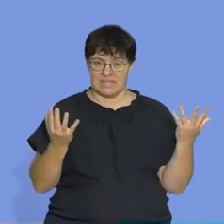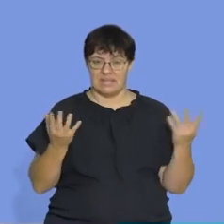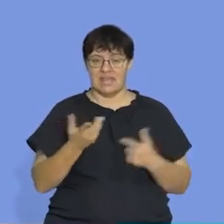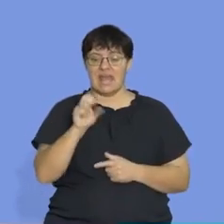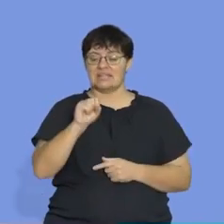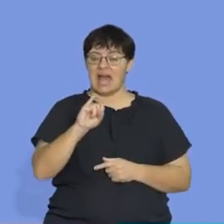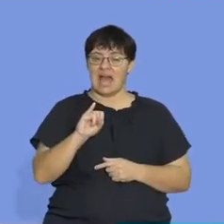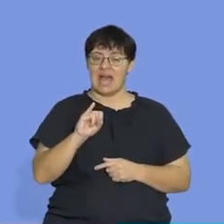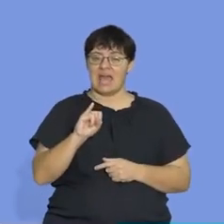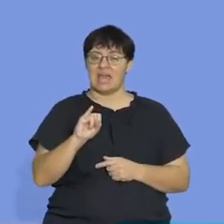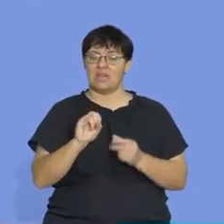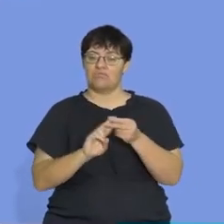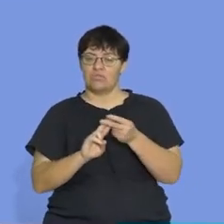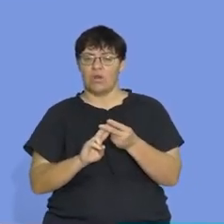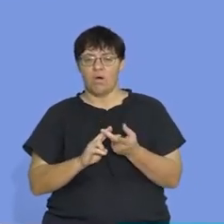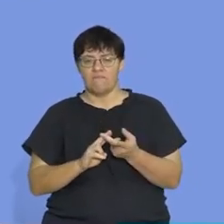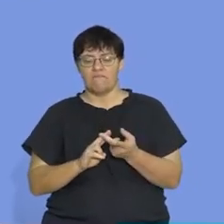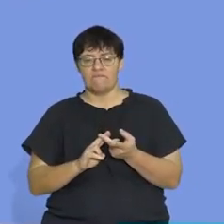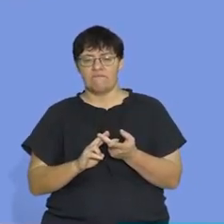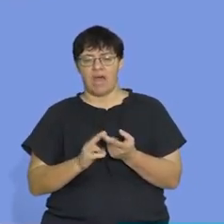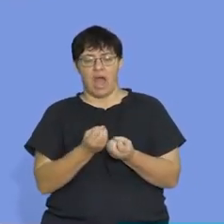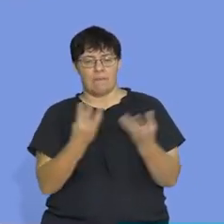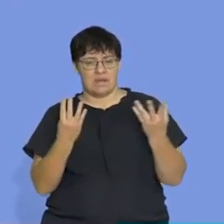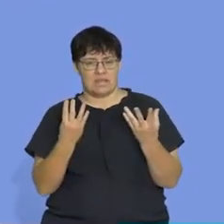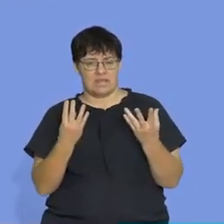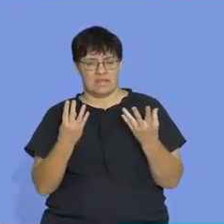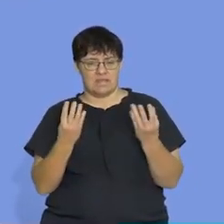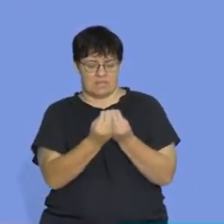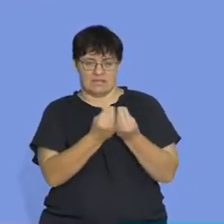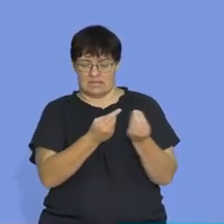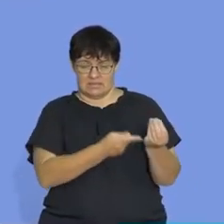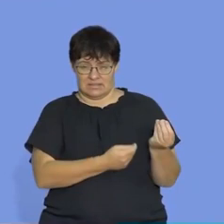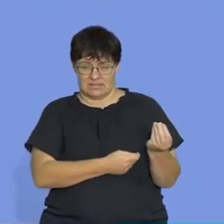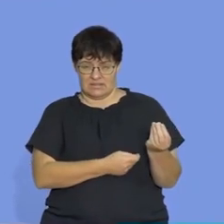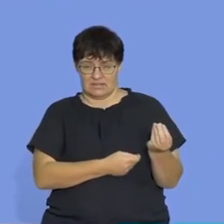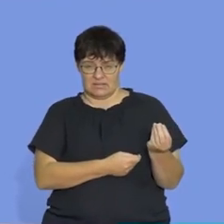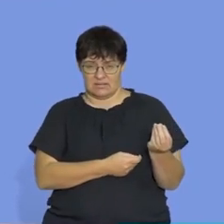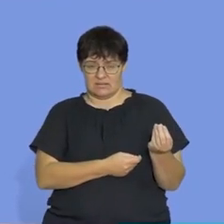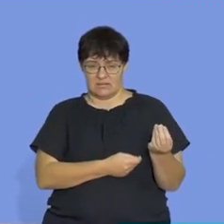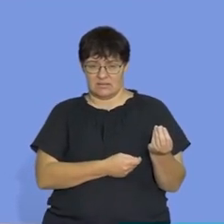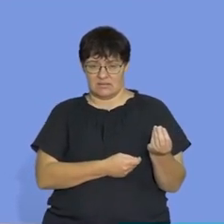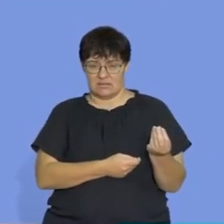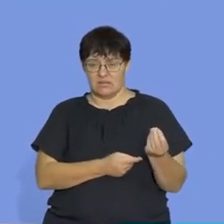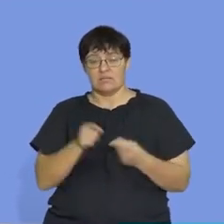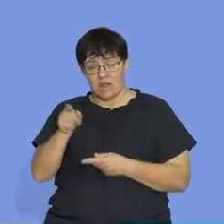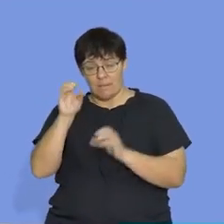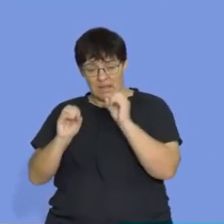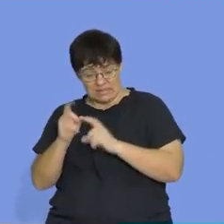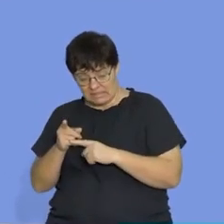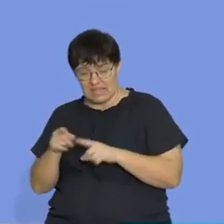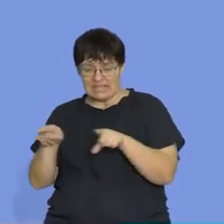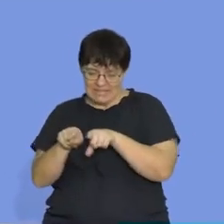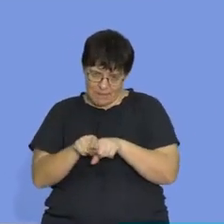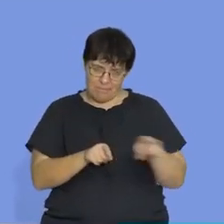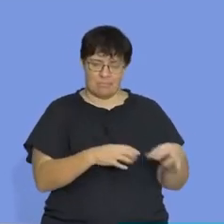of quantity of matter. Why? Because a mole of any substance actually contains the same number of particles. Now we know that